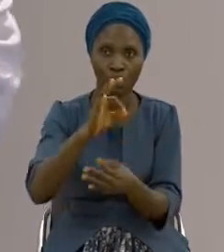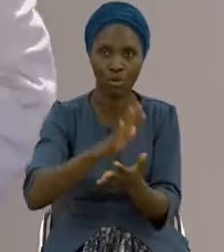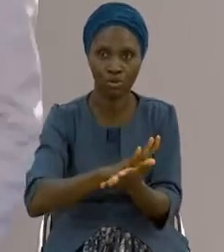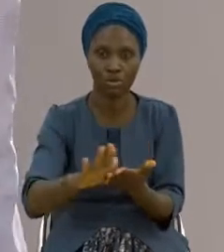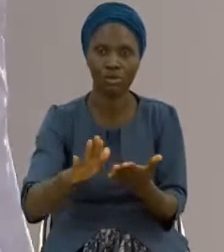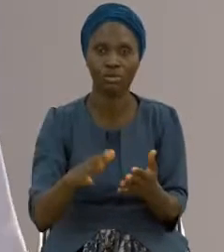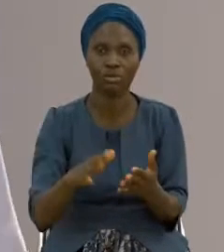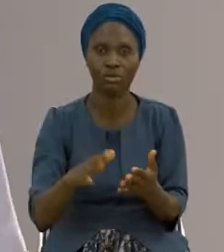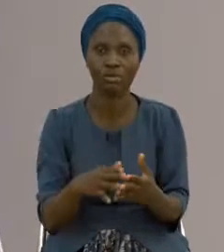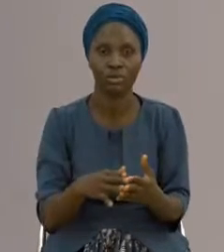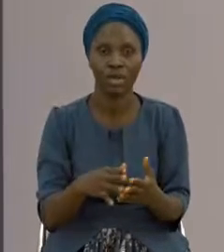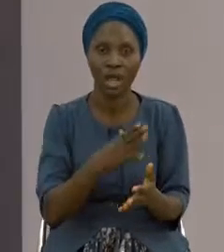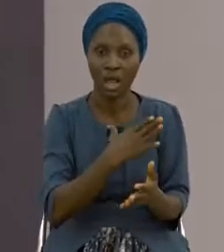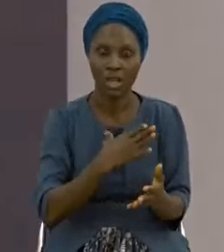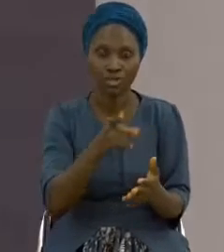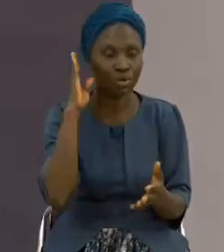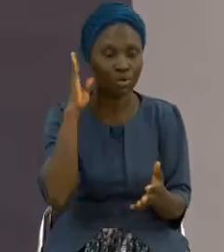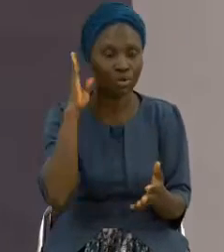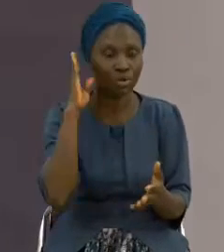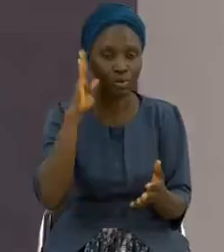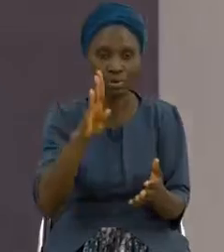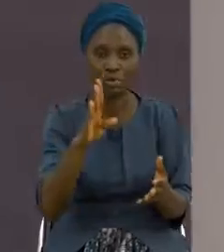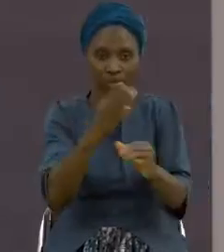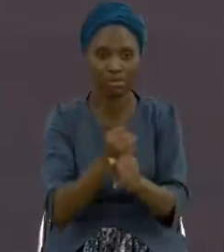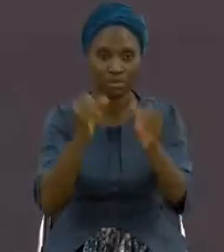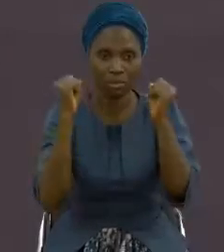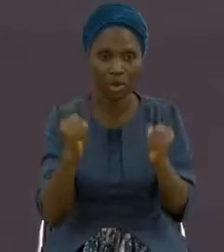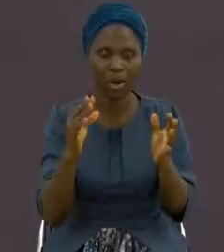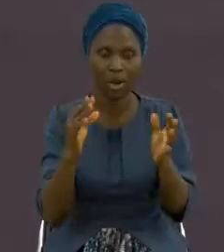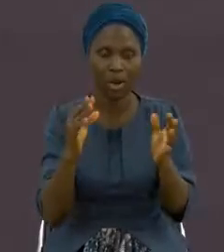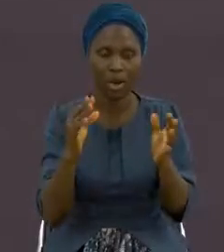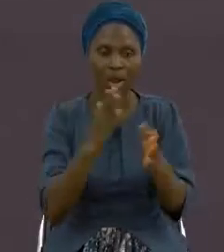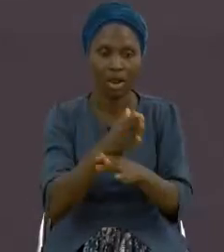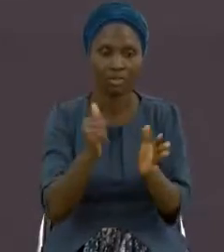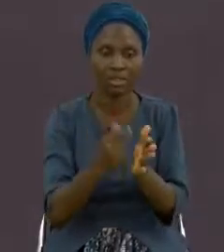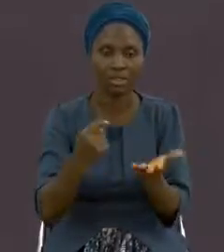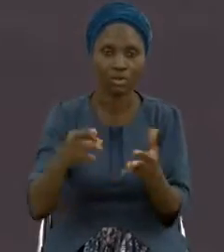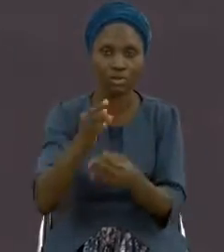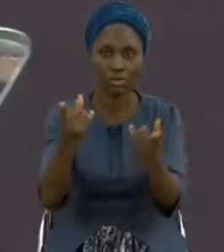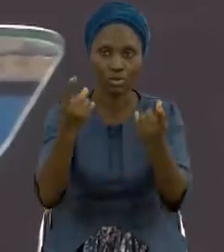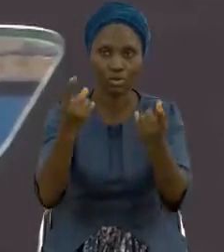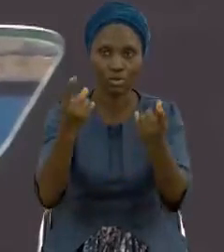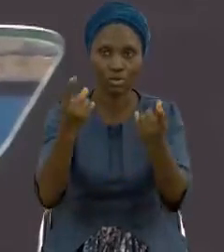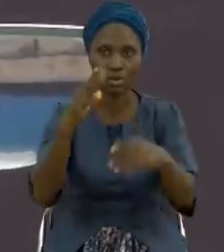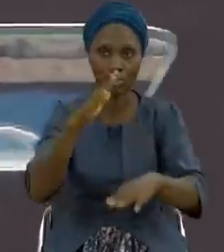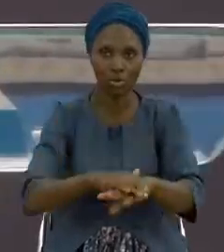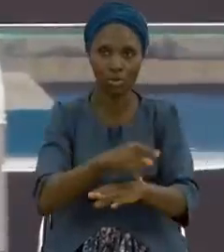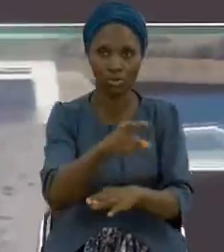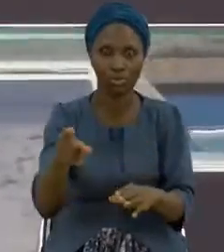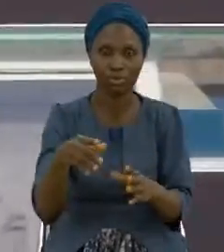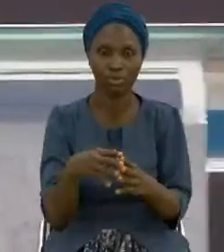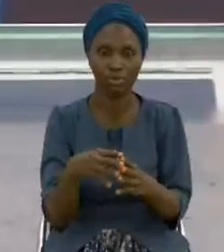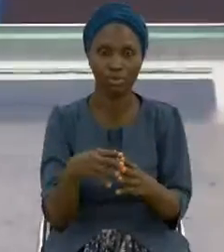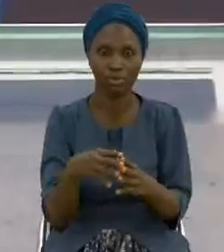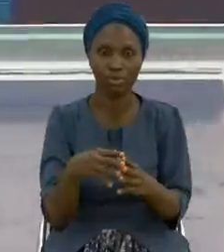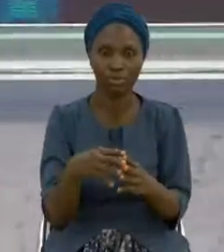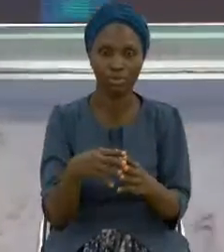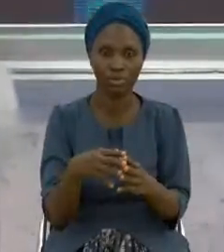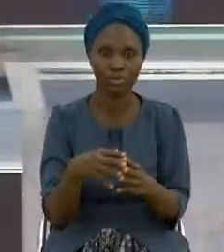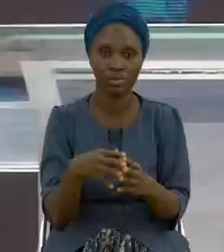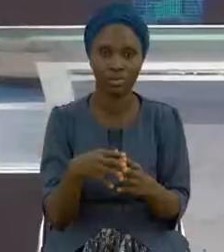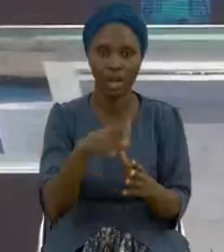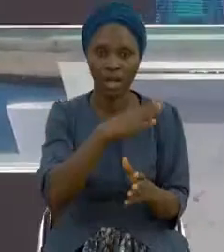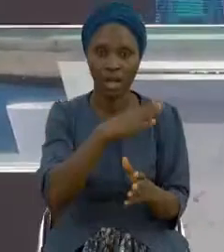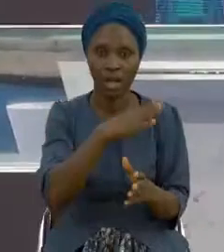you. And you shall be witnesses unto me, both in Jerusalem and Judea